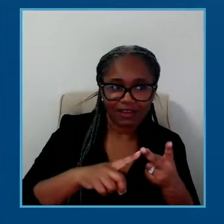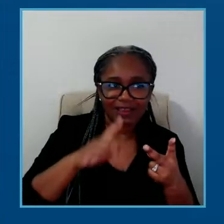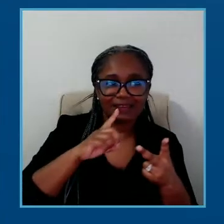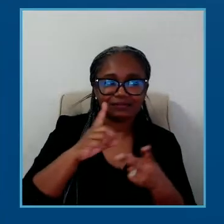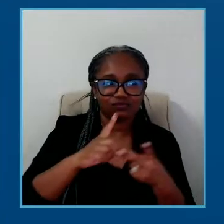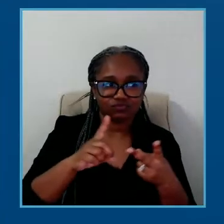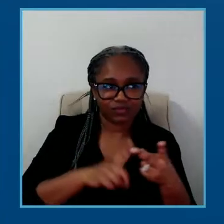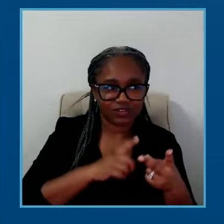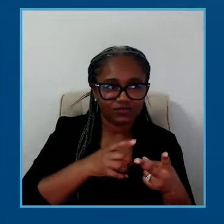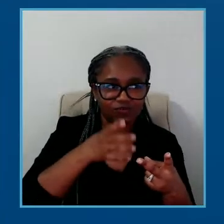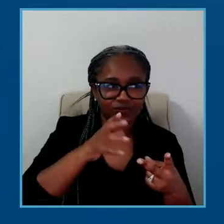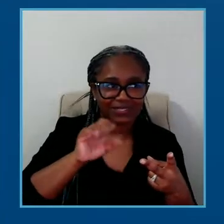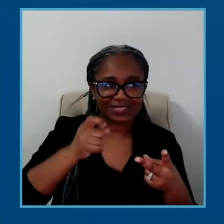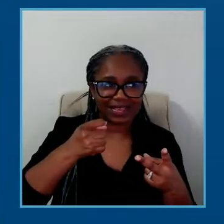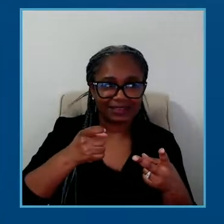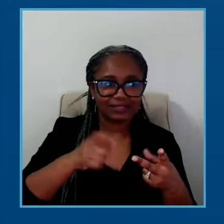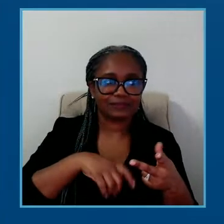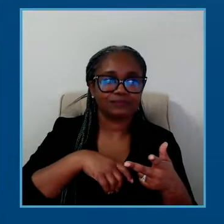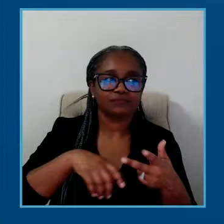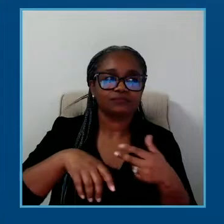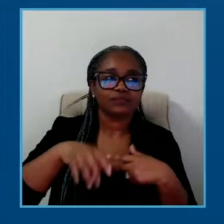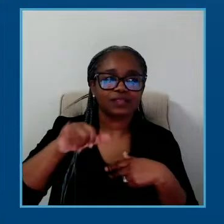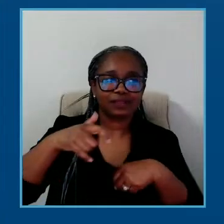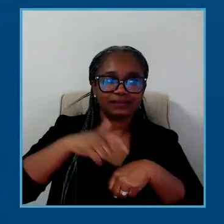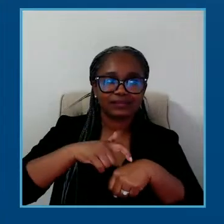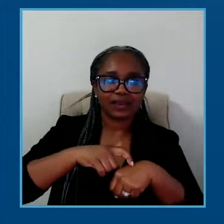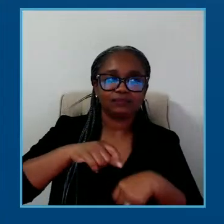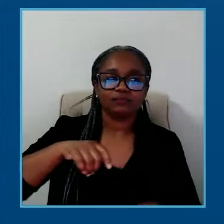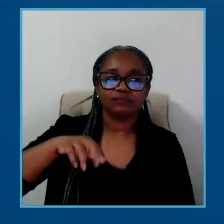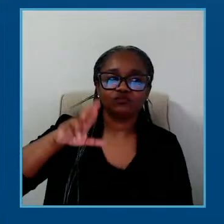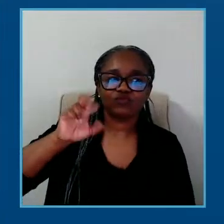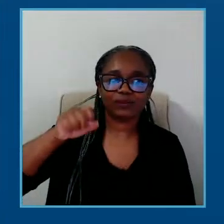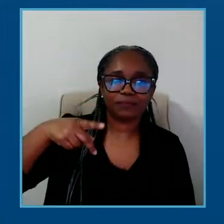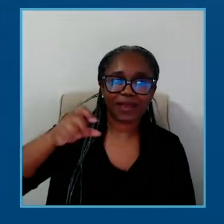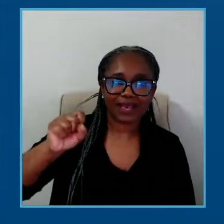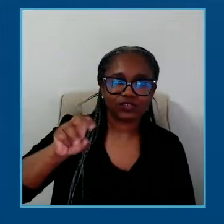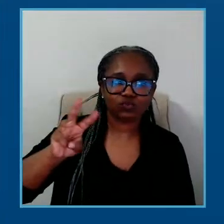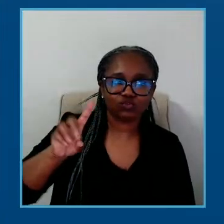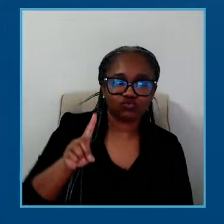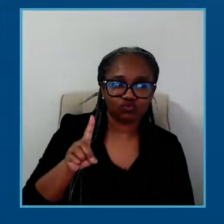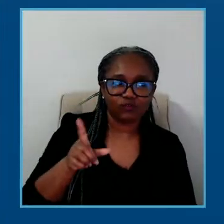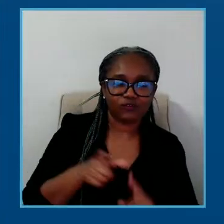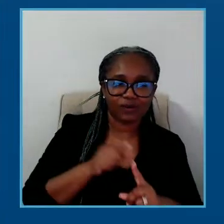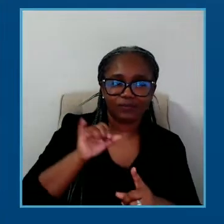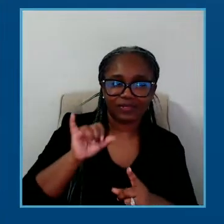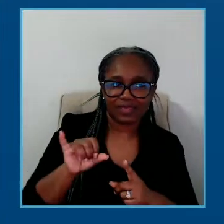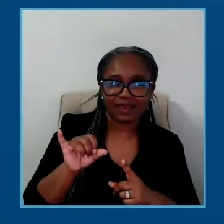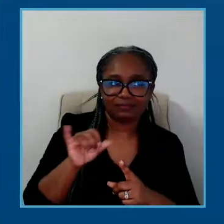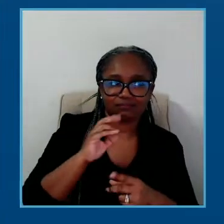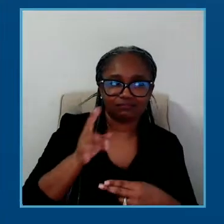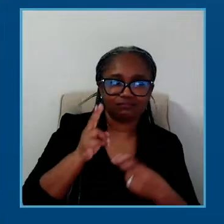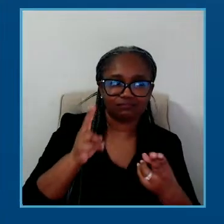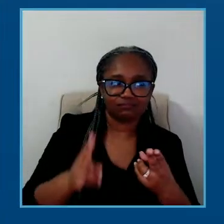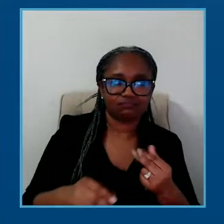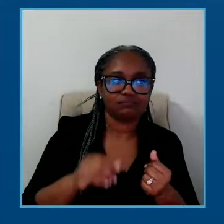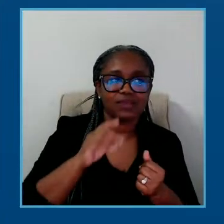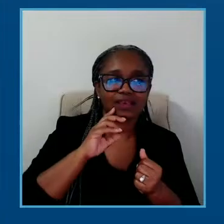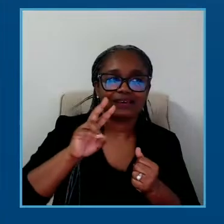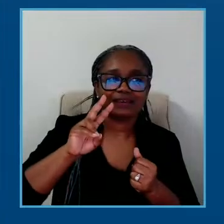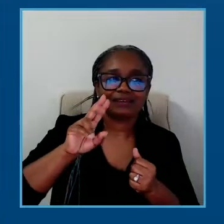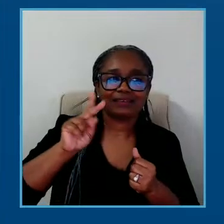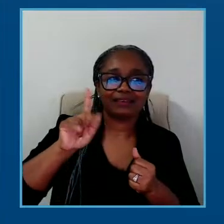to consider the challenge. Whereas on May 7, 2025, 7 DNC members, Henry Chamberlain, Dana DeRee, Juanita